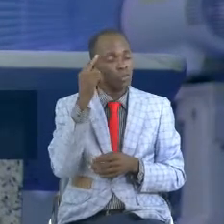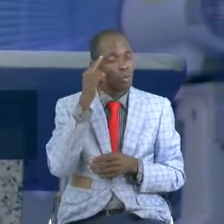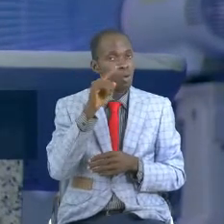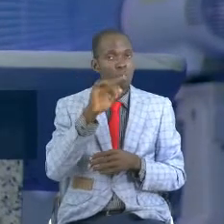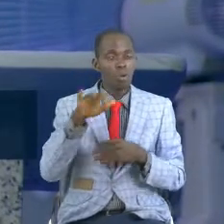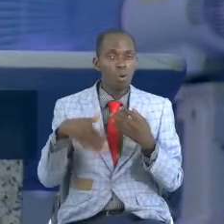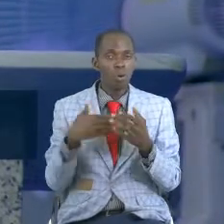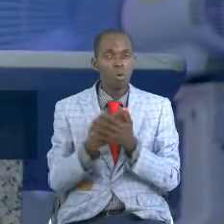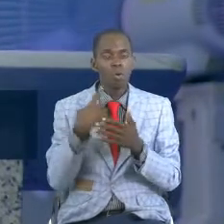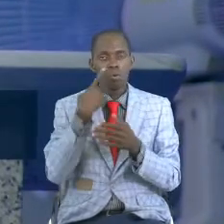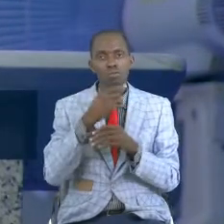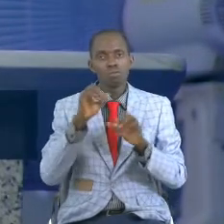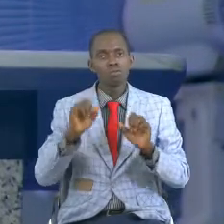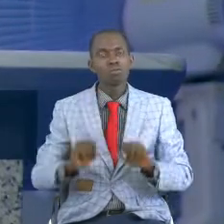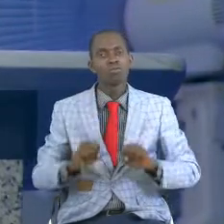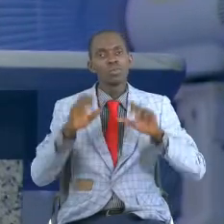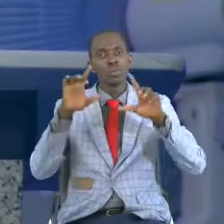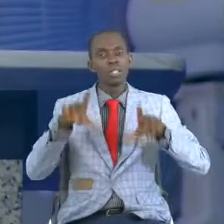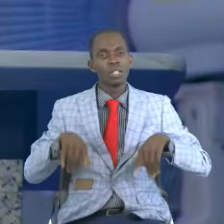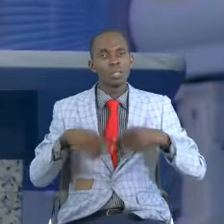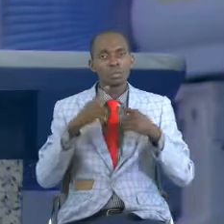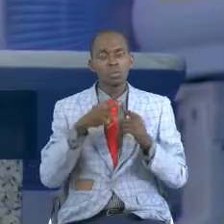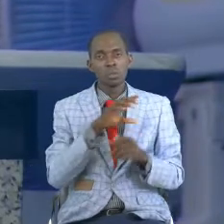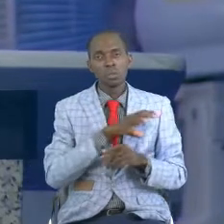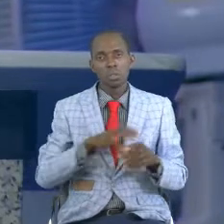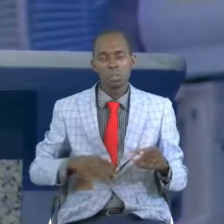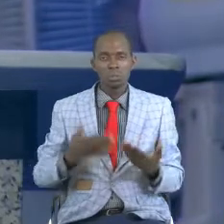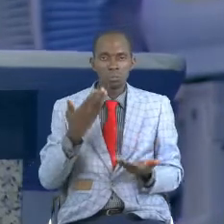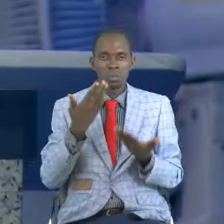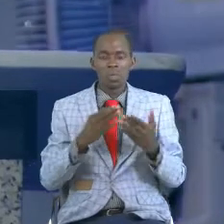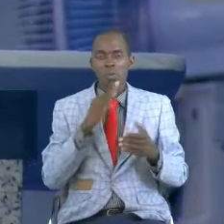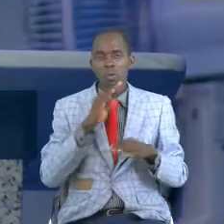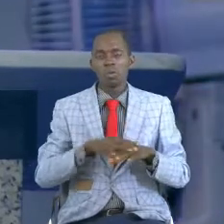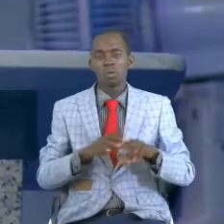Christ. Something special is waiting for you there.